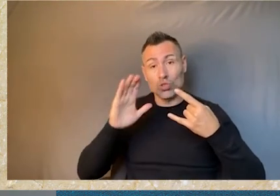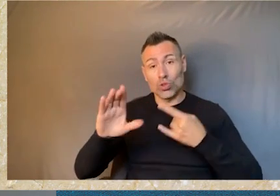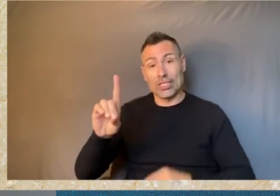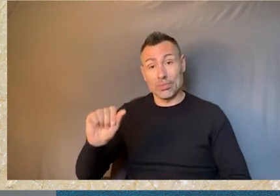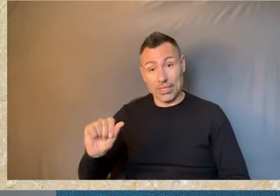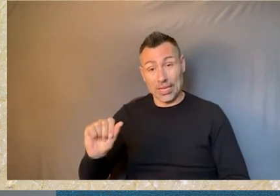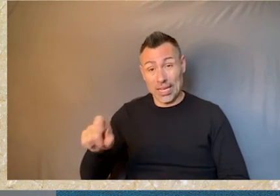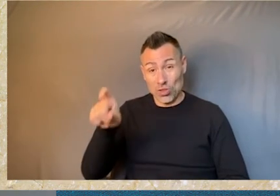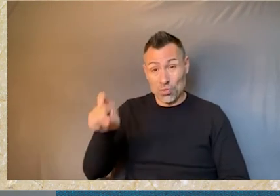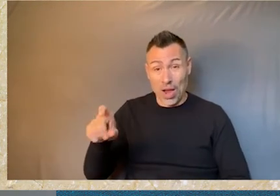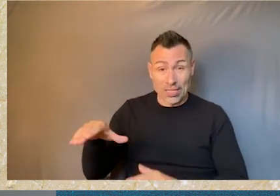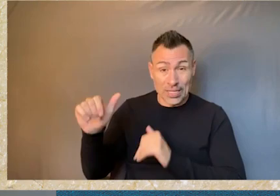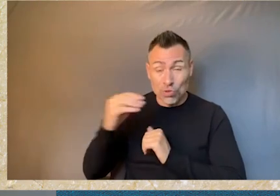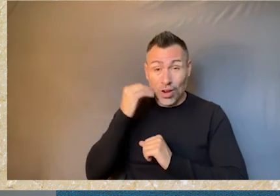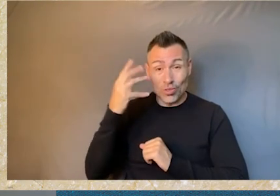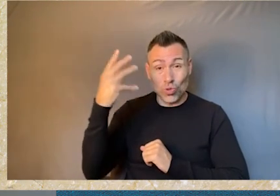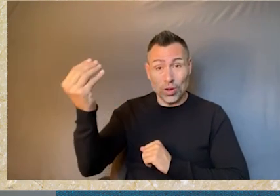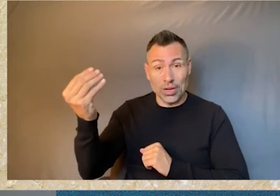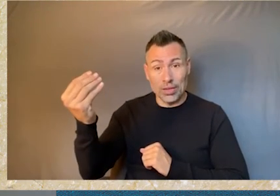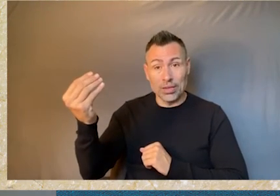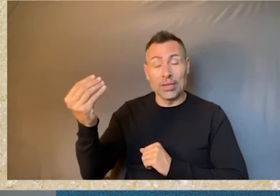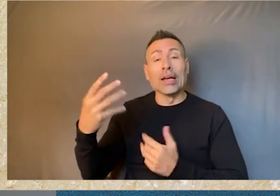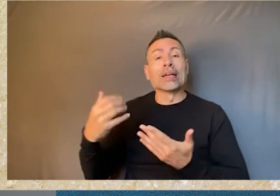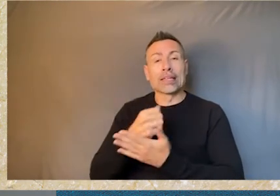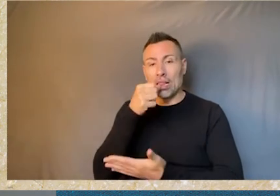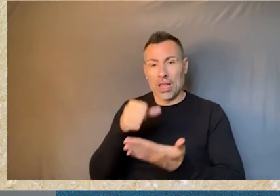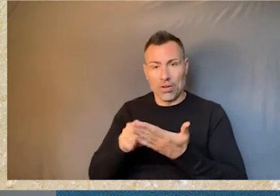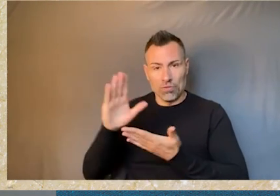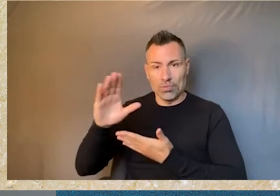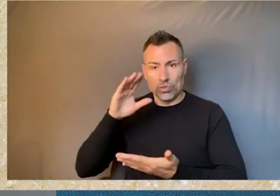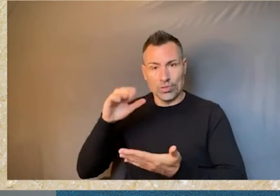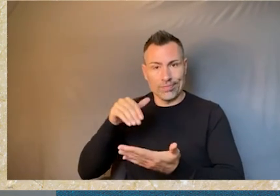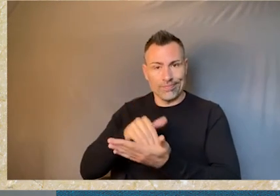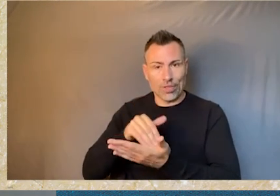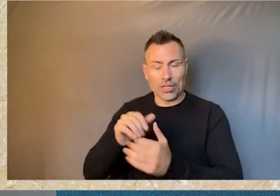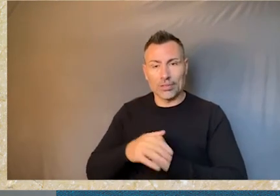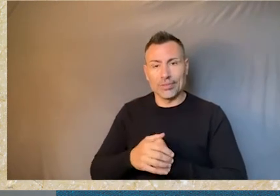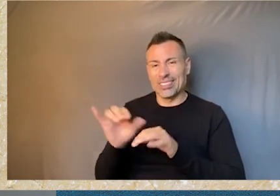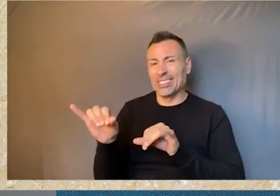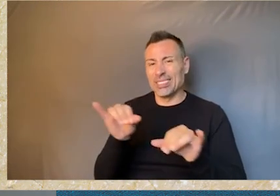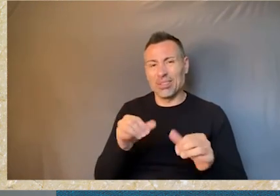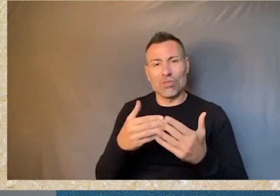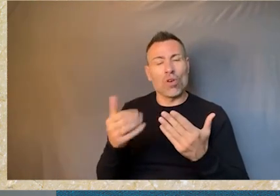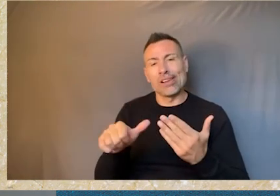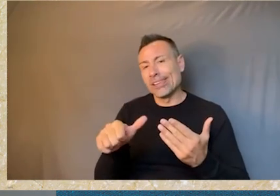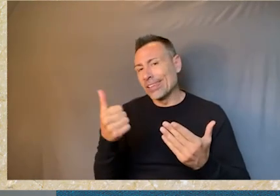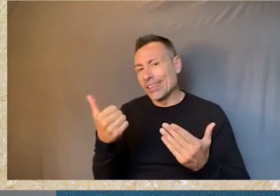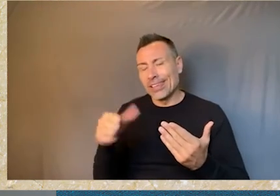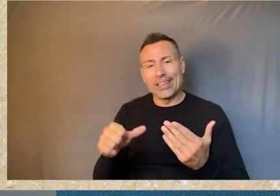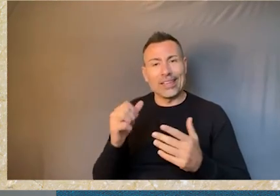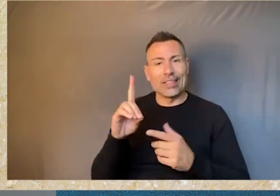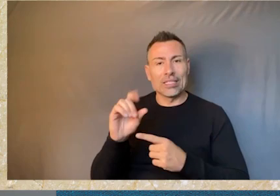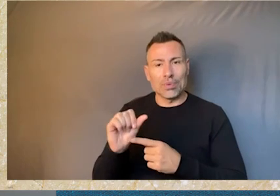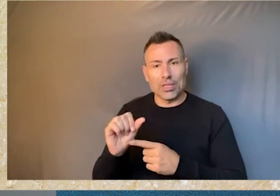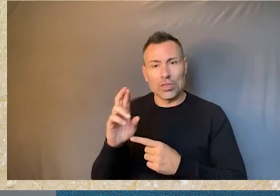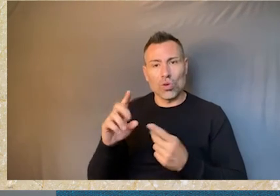you must leave your house to go out, get a letter from your doctor. The same thing for any type of disability or a service animal,